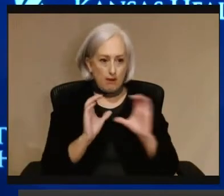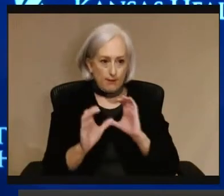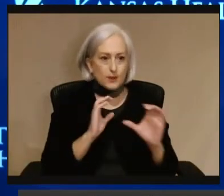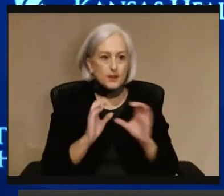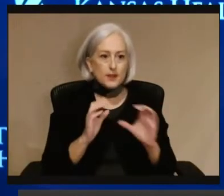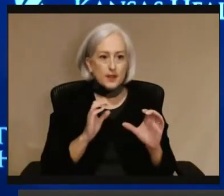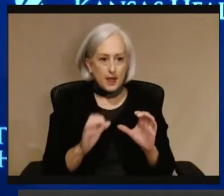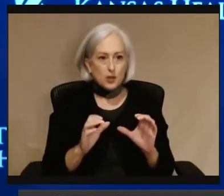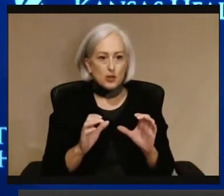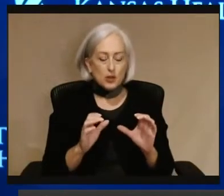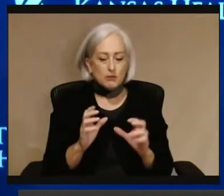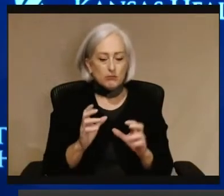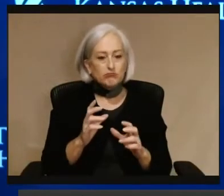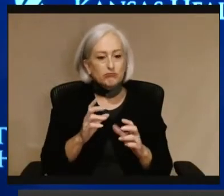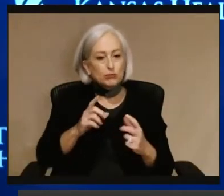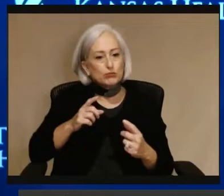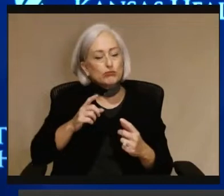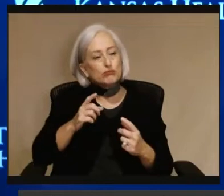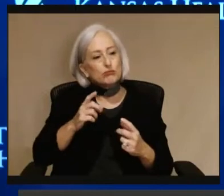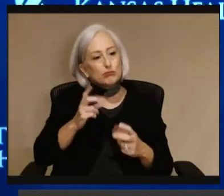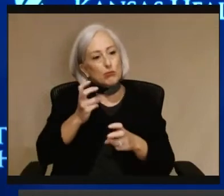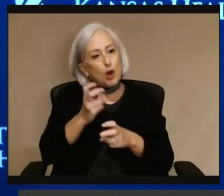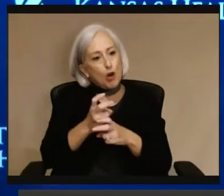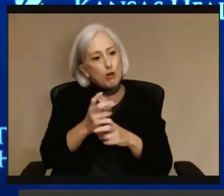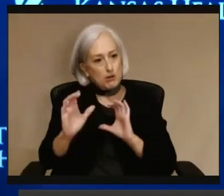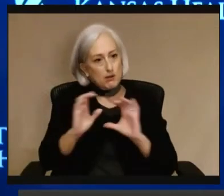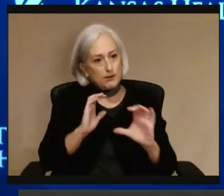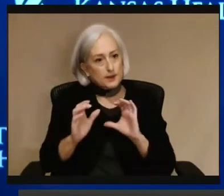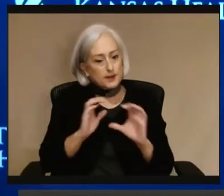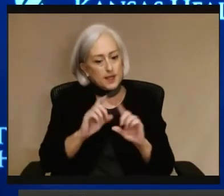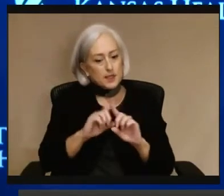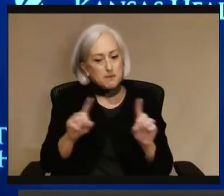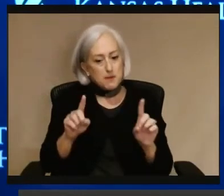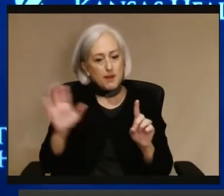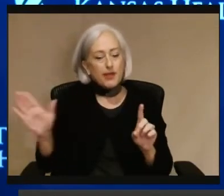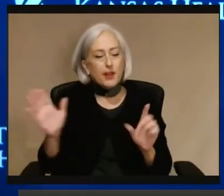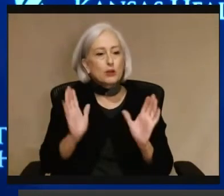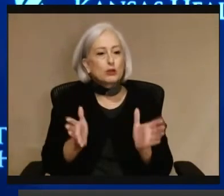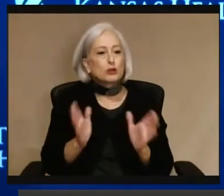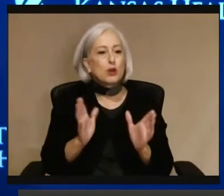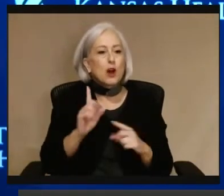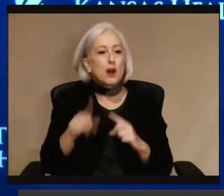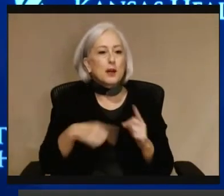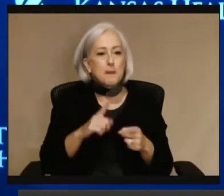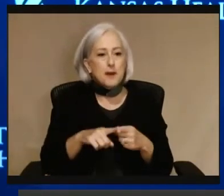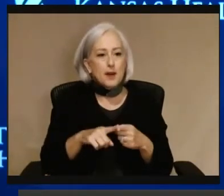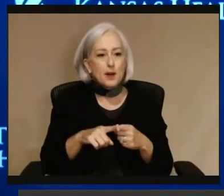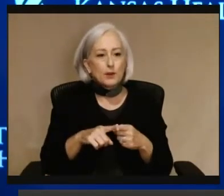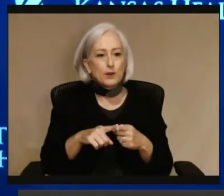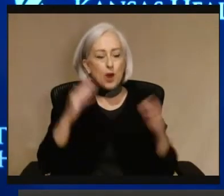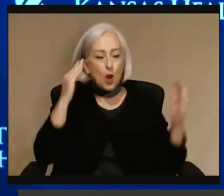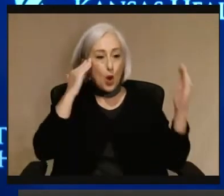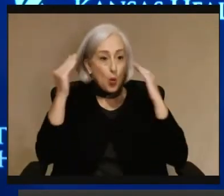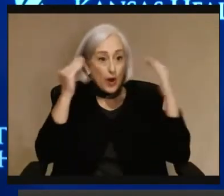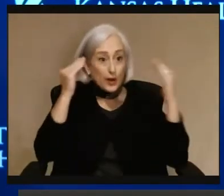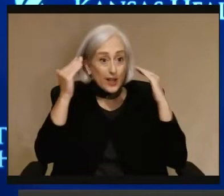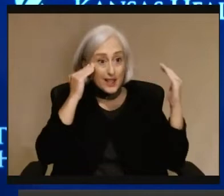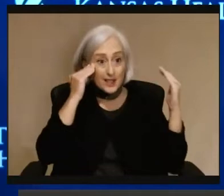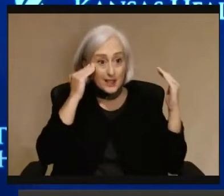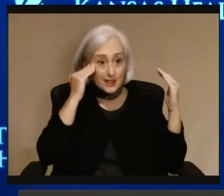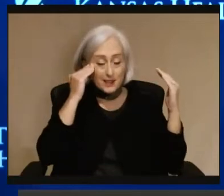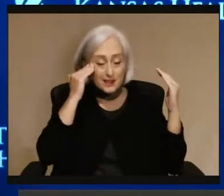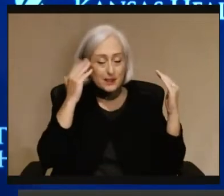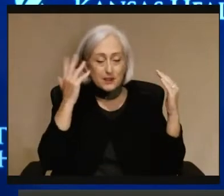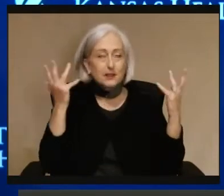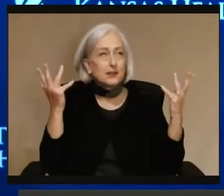that Carl's Cause does in terms of raising awareness is so invaluable. I mean, you can't put a measure on that. And the creation of the Navigator, how